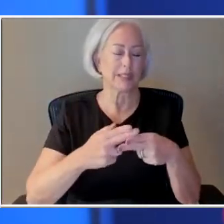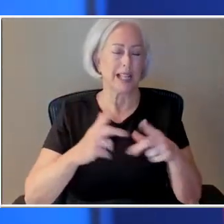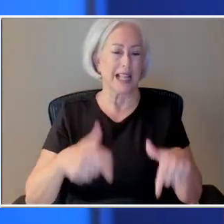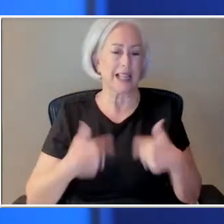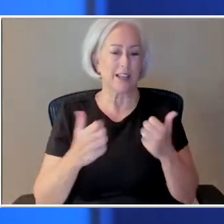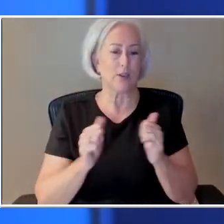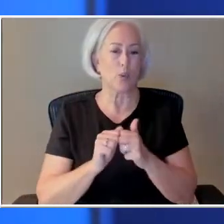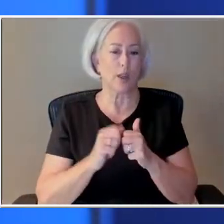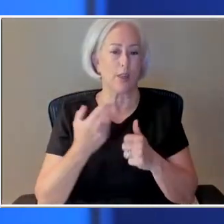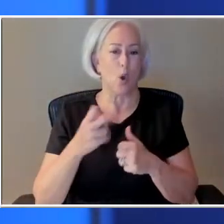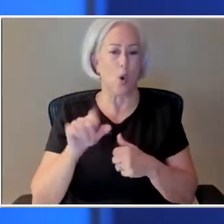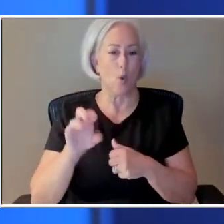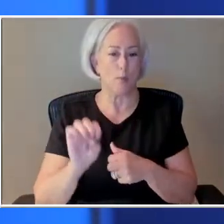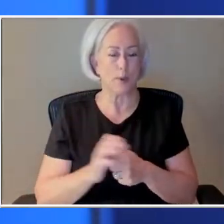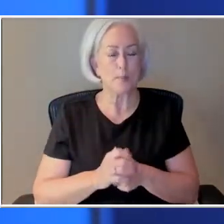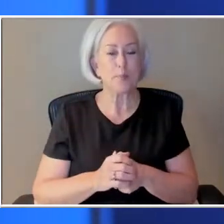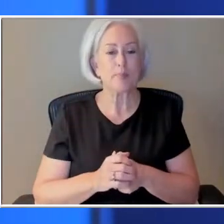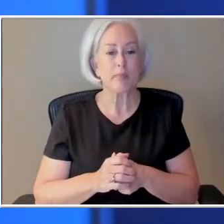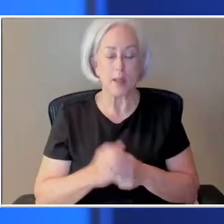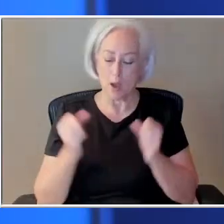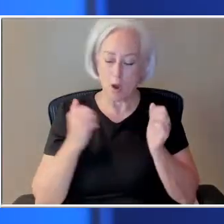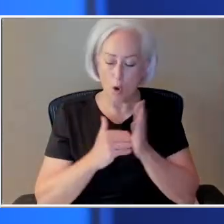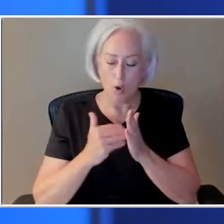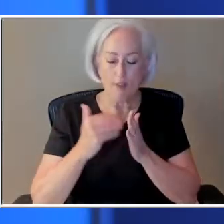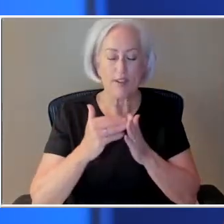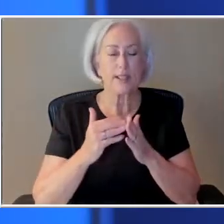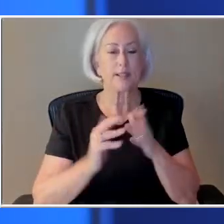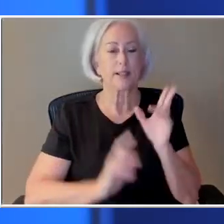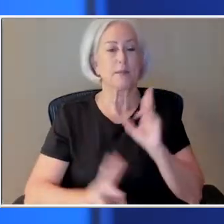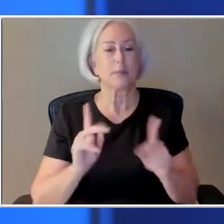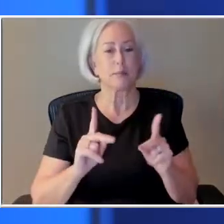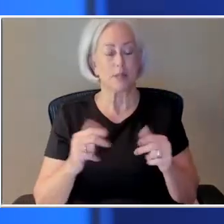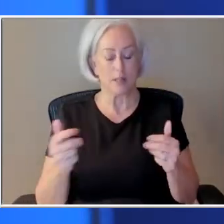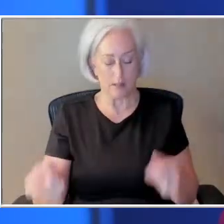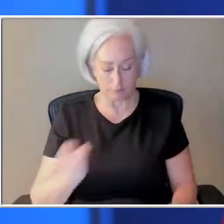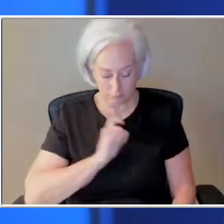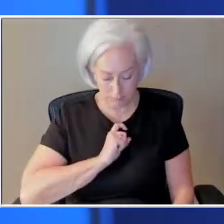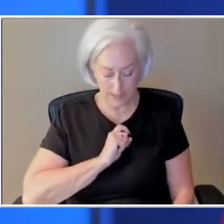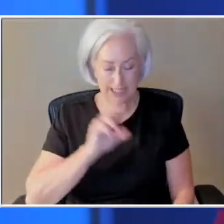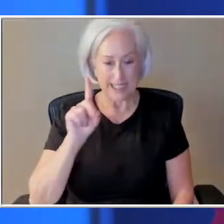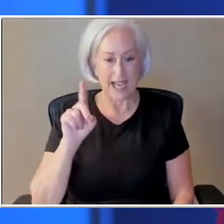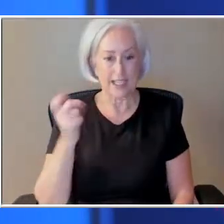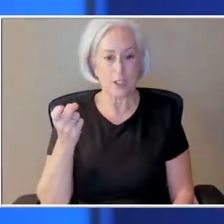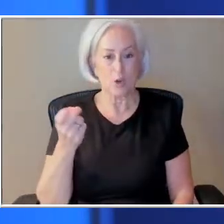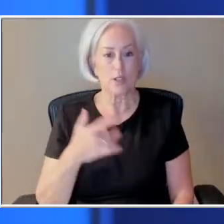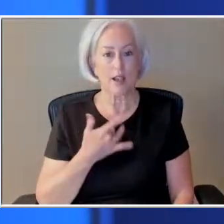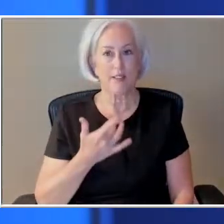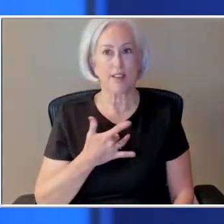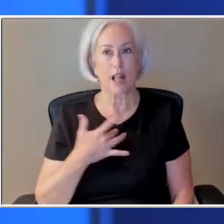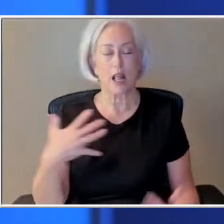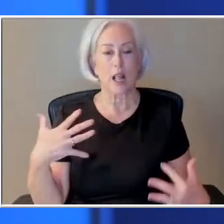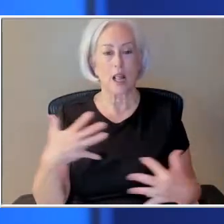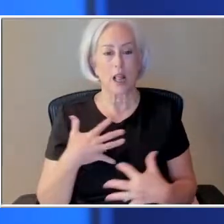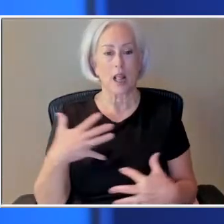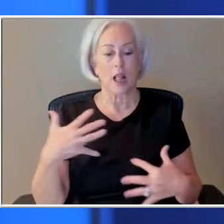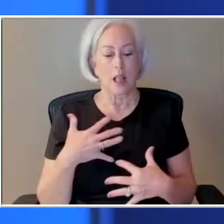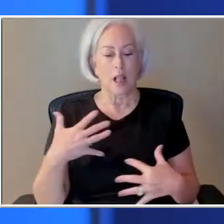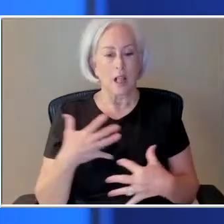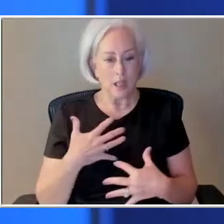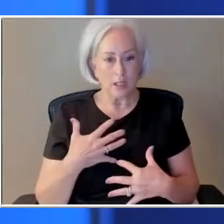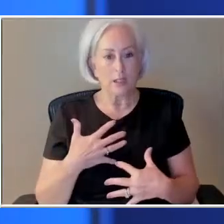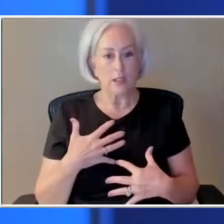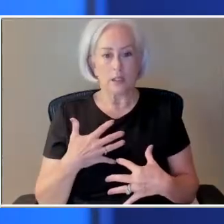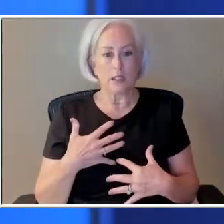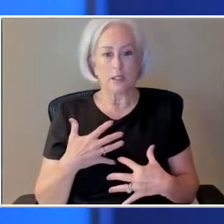many times people, when they're diagnosed, they feel, like I said before, scared and think